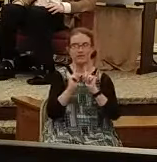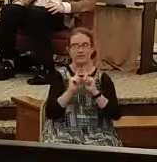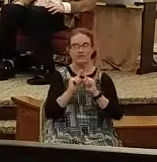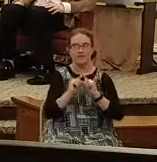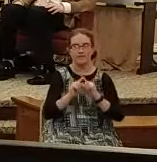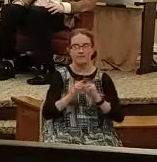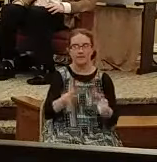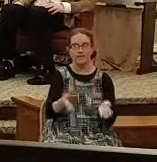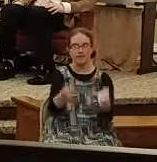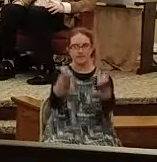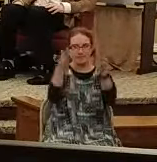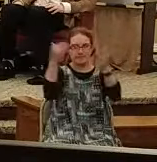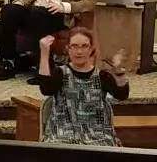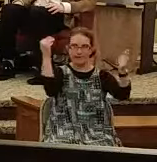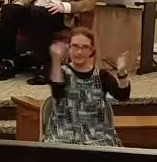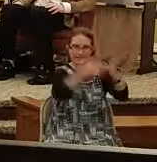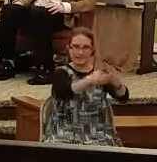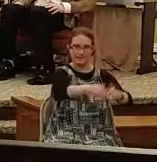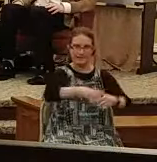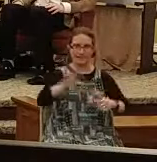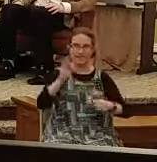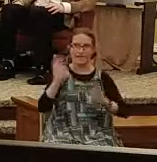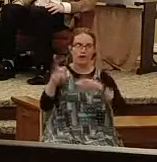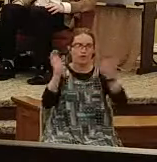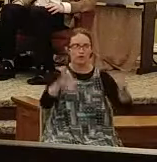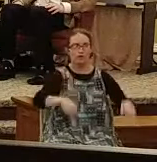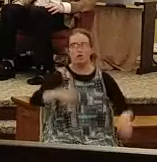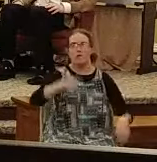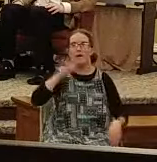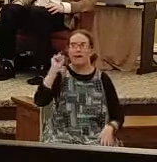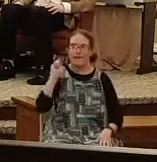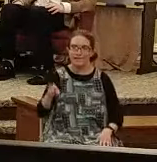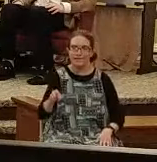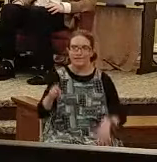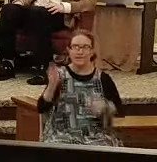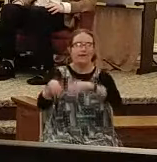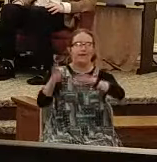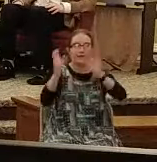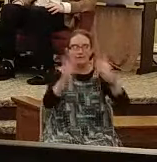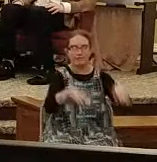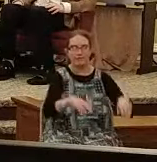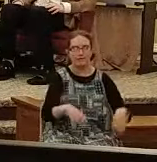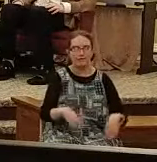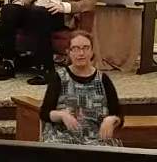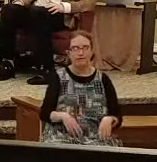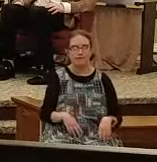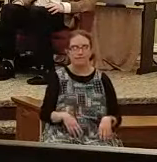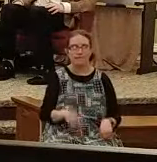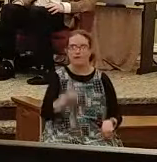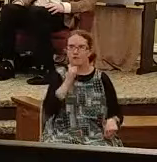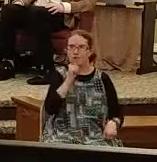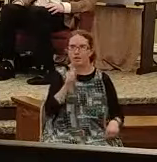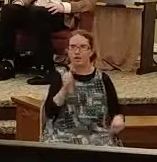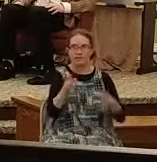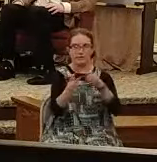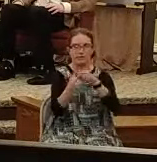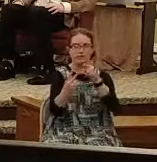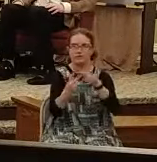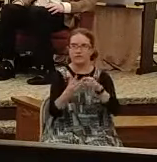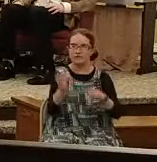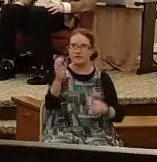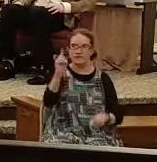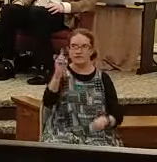going to lift up a standard against him if I do what I'm supposed to be doing. That's not an optional deal.